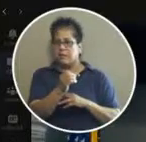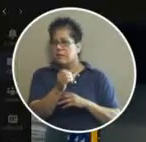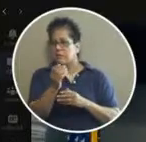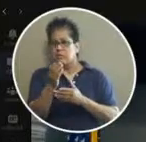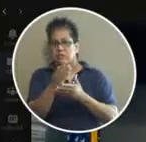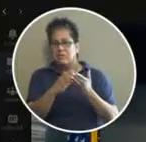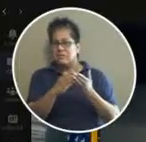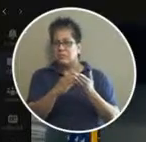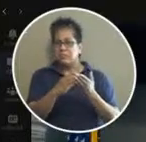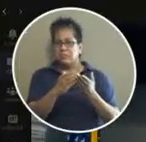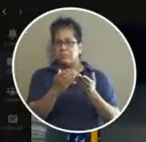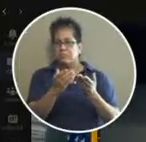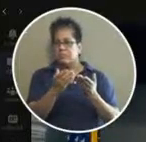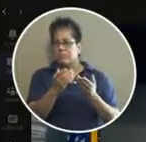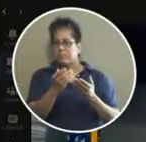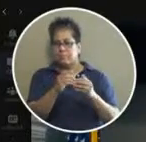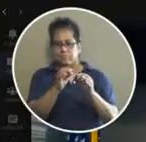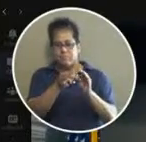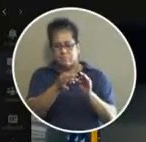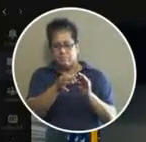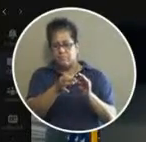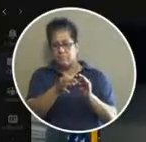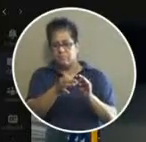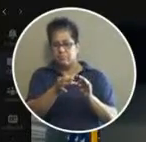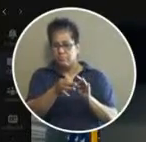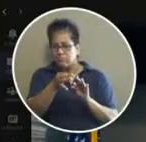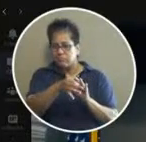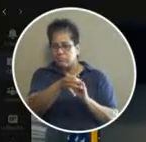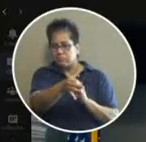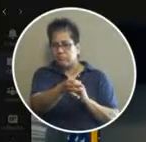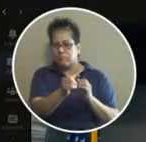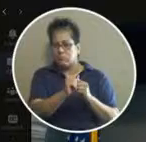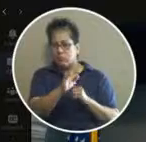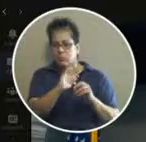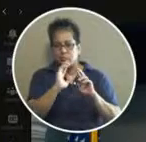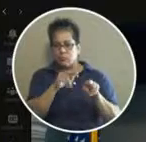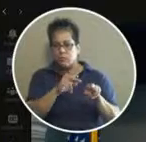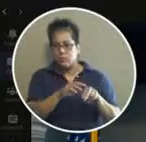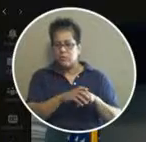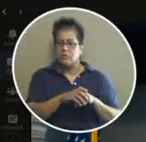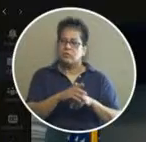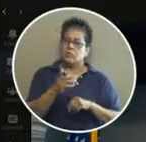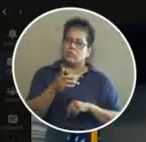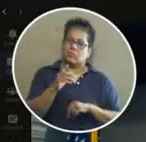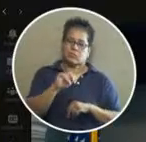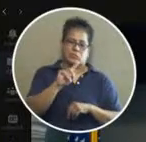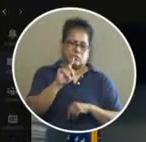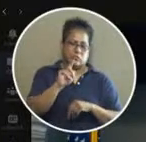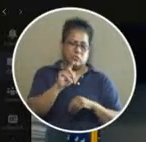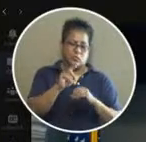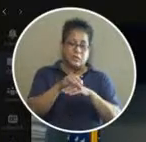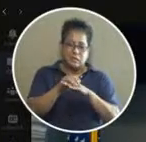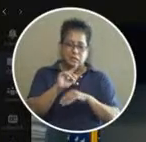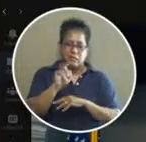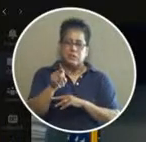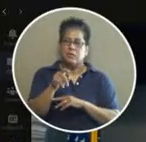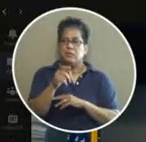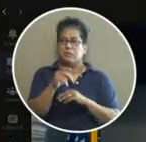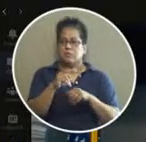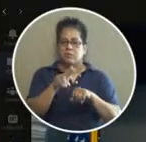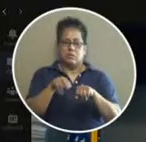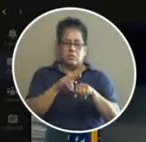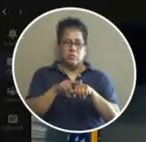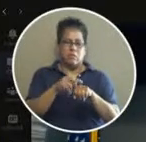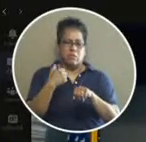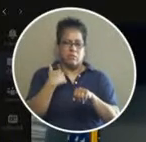algún retraso con los exámenes? And so the question in English is, we have reports